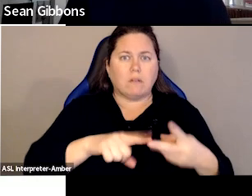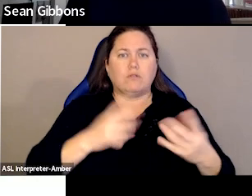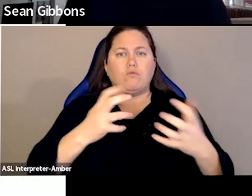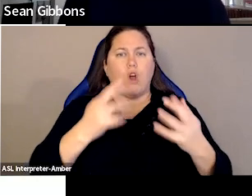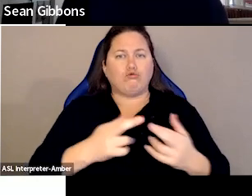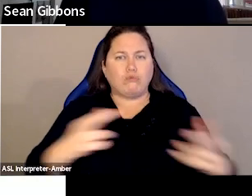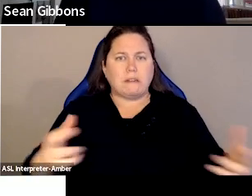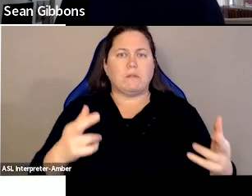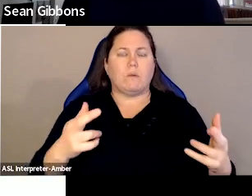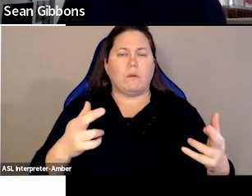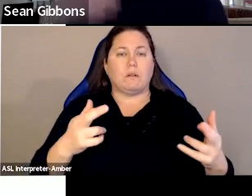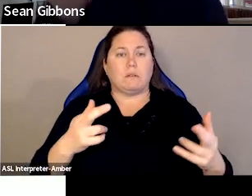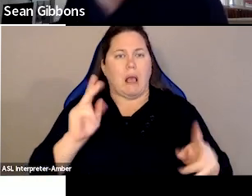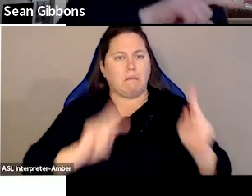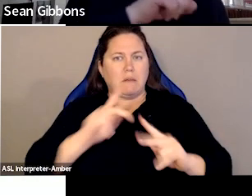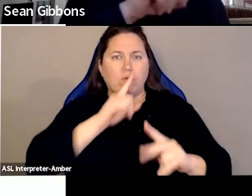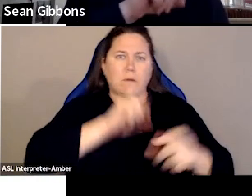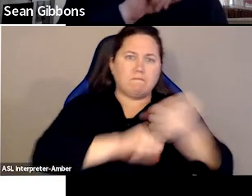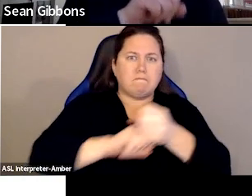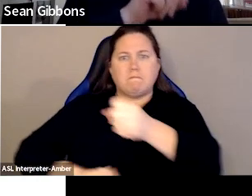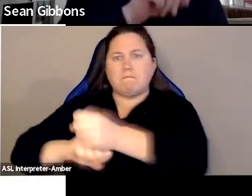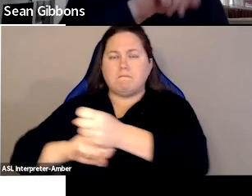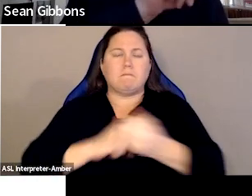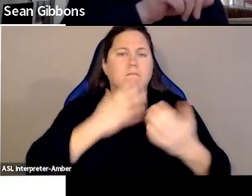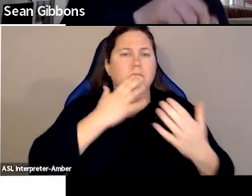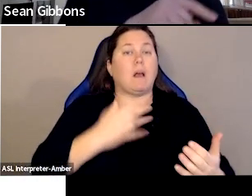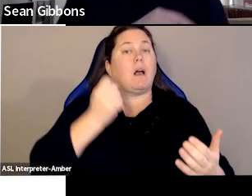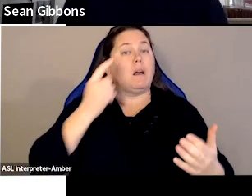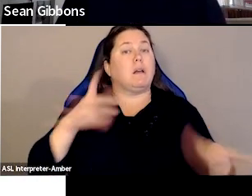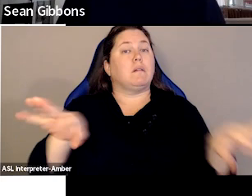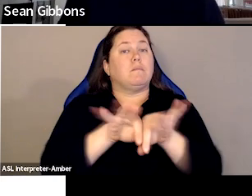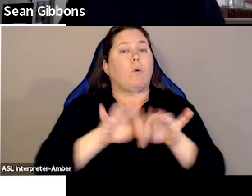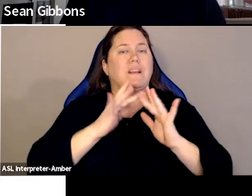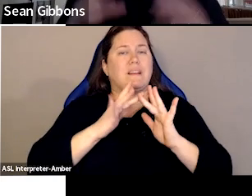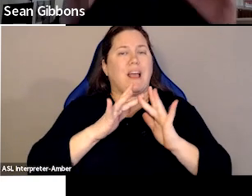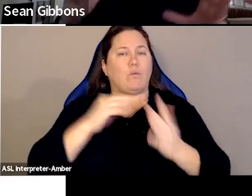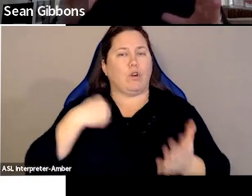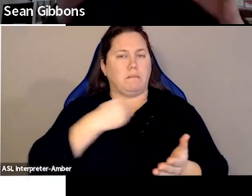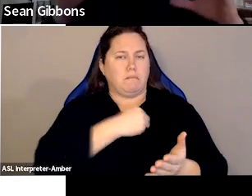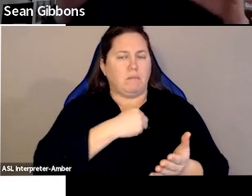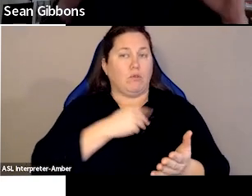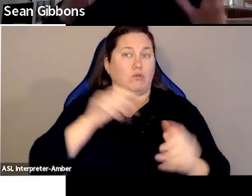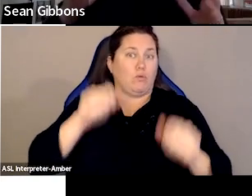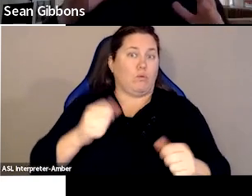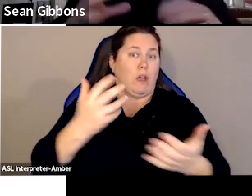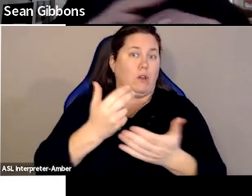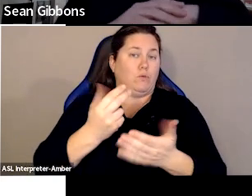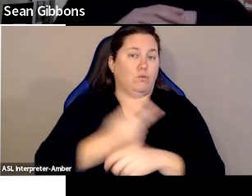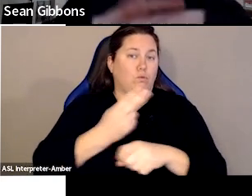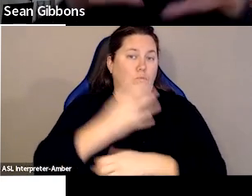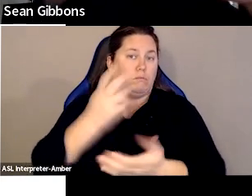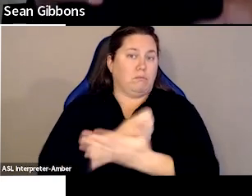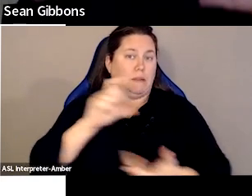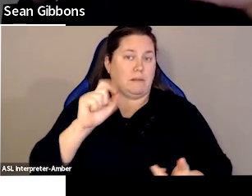very, very kindly showing up for one another. This is something you got to be a network member to avail yourself of Slack, but we're really proud and really thrilled with what's happened so far.